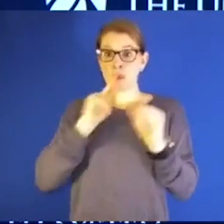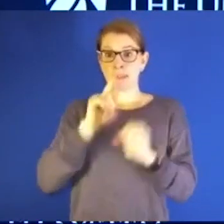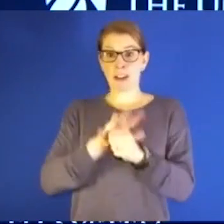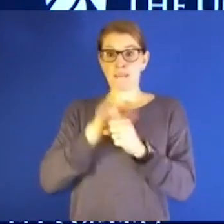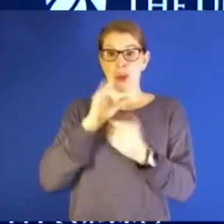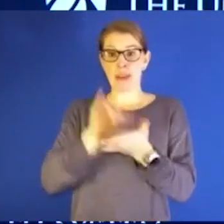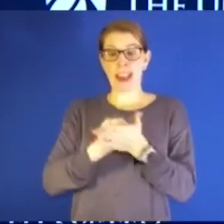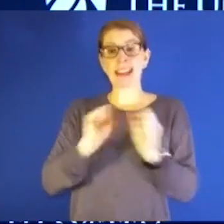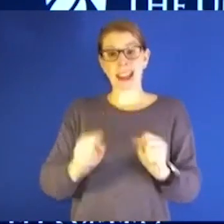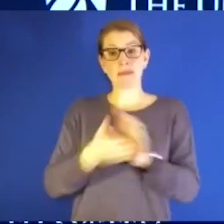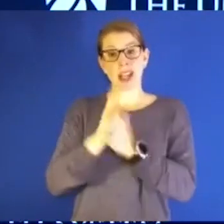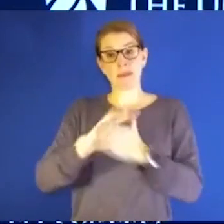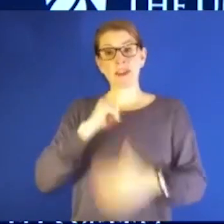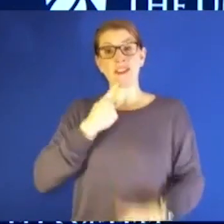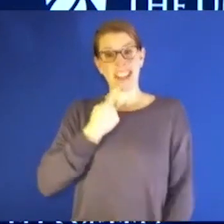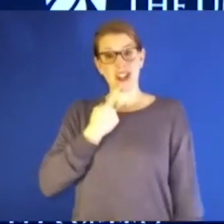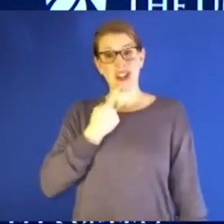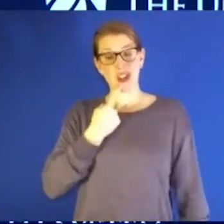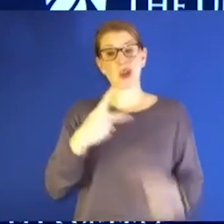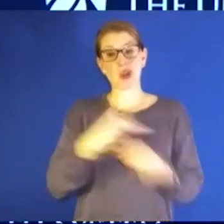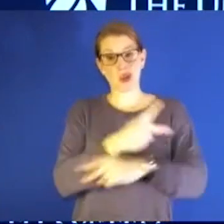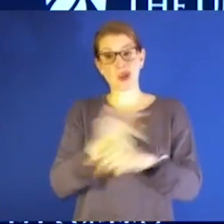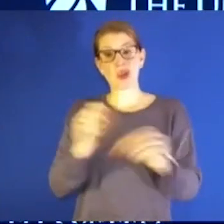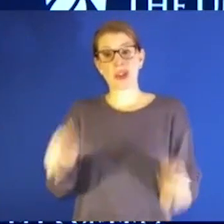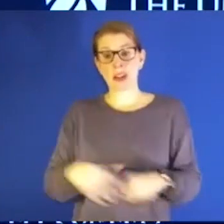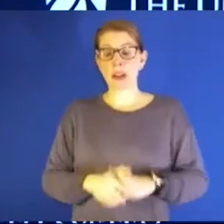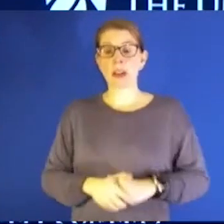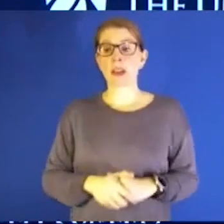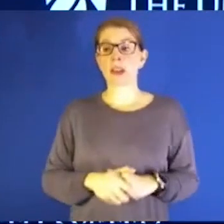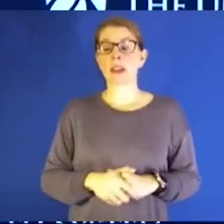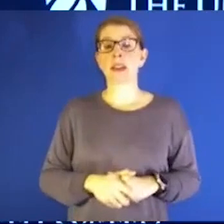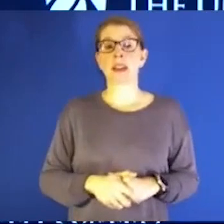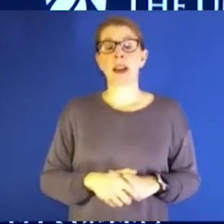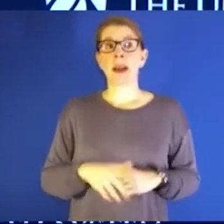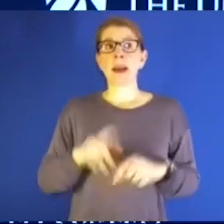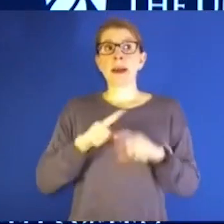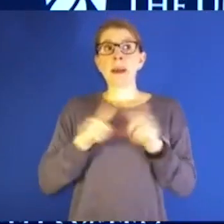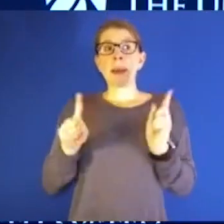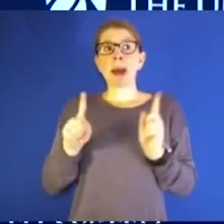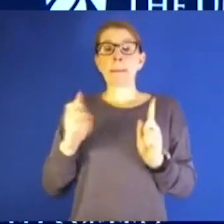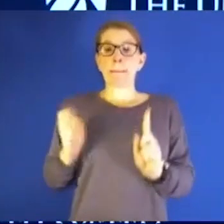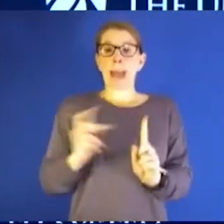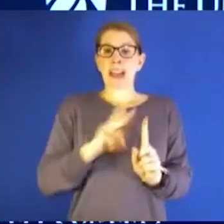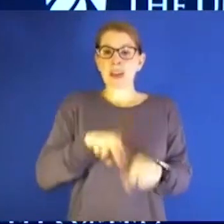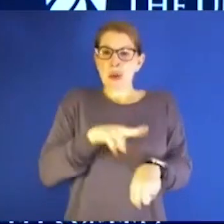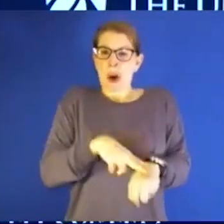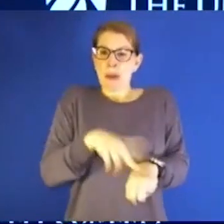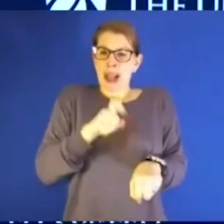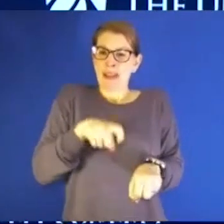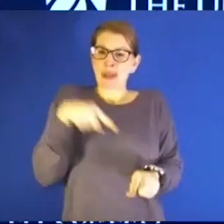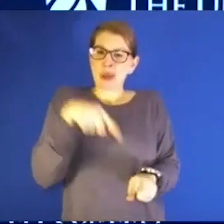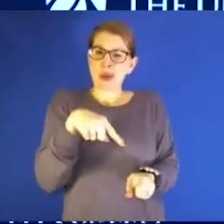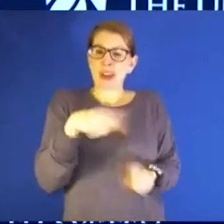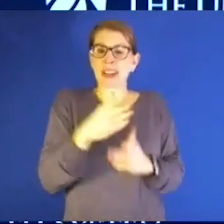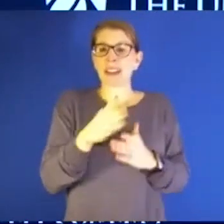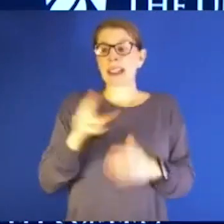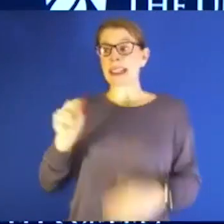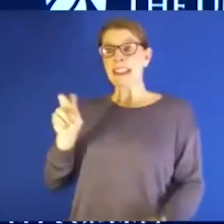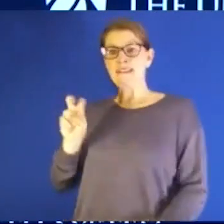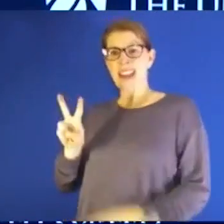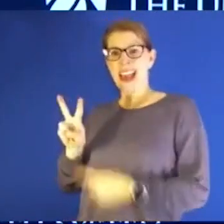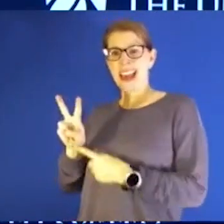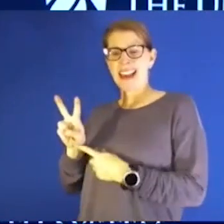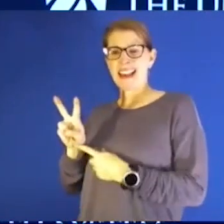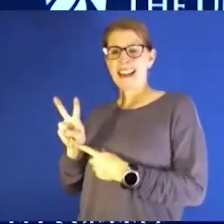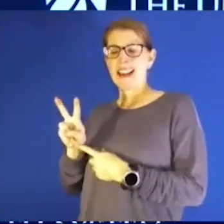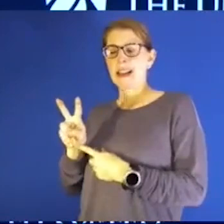severe. At some point, you have to return to some sense of normalcy, and I don't know the numbers in Nevada off the top of my head. For Kansas and Missouri, I'd say